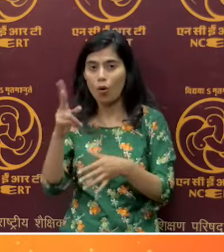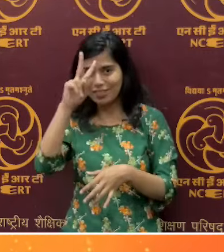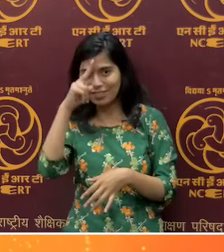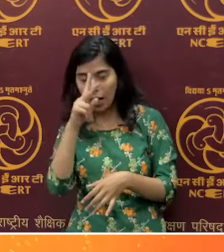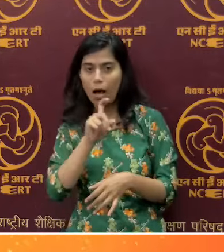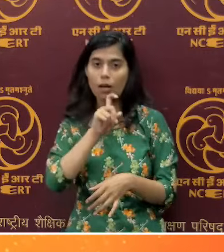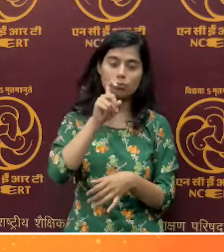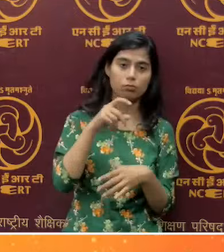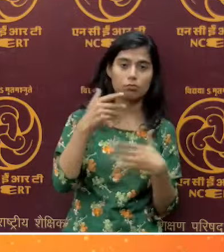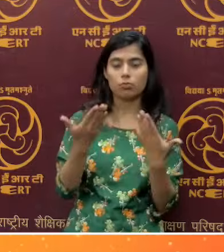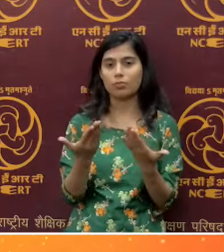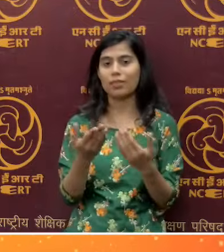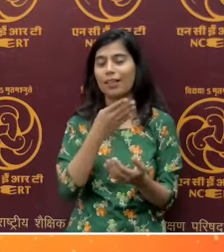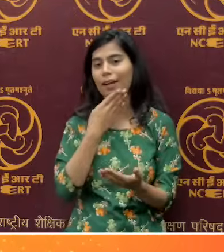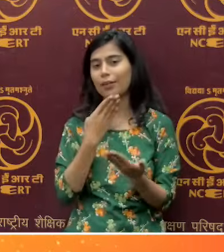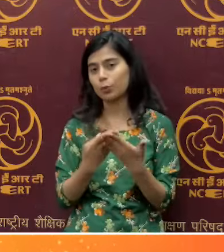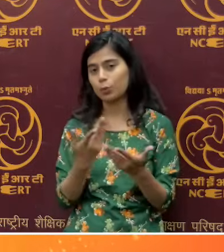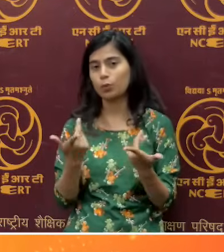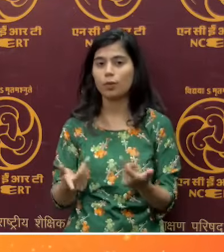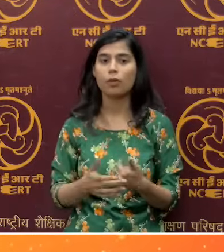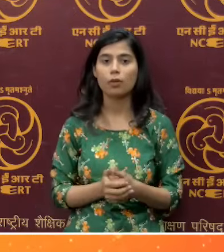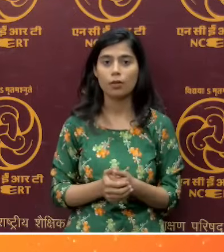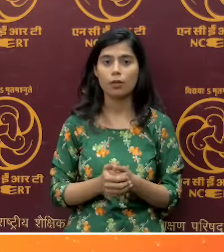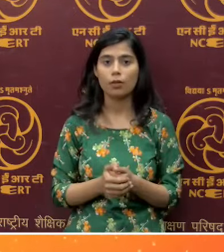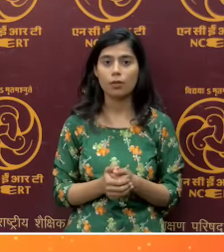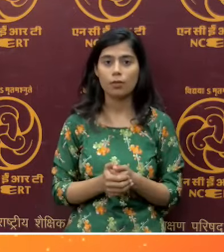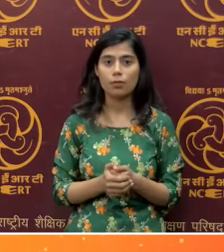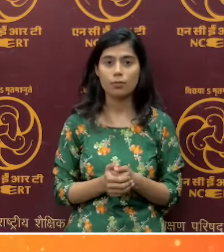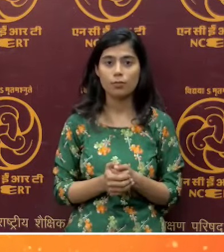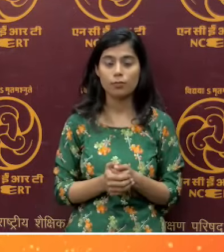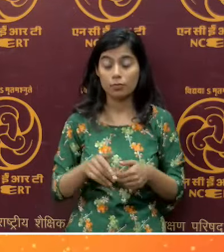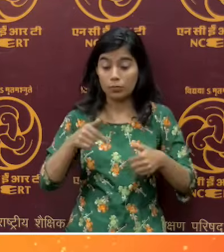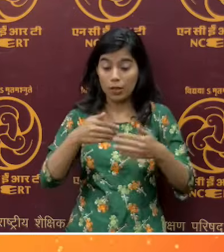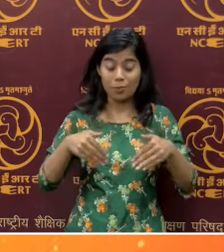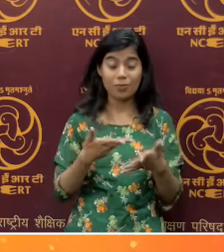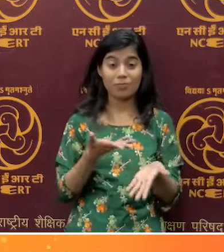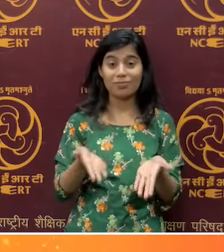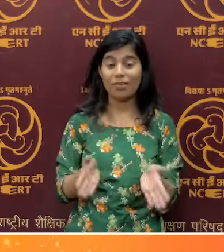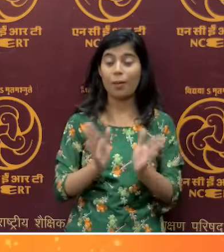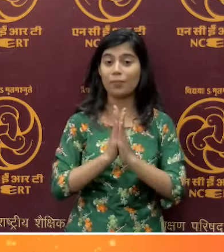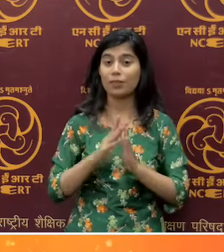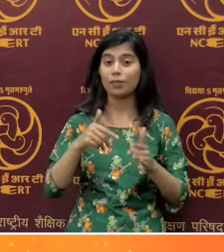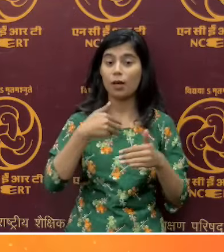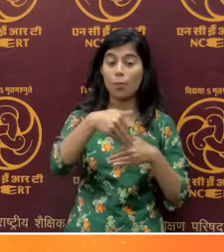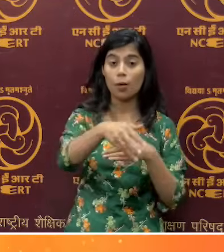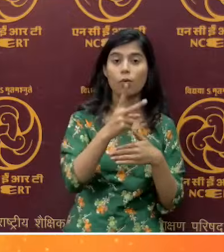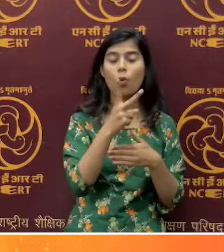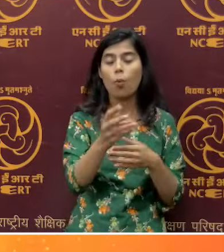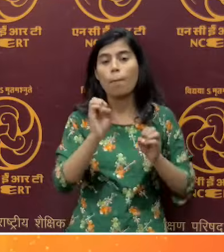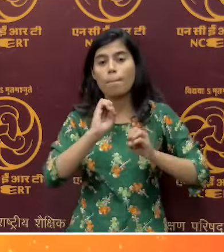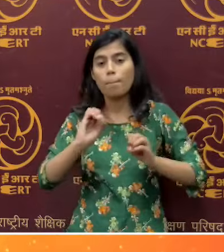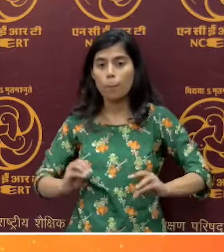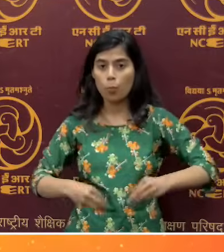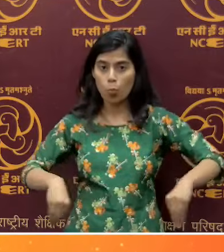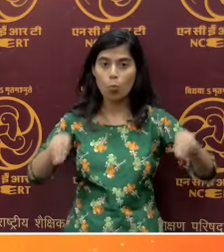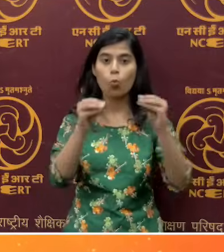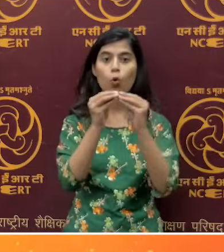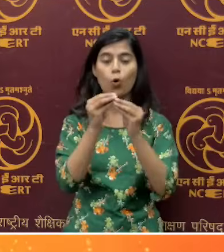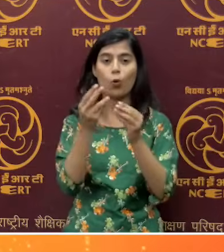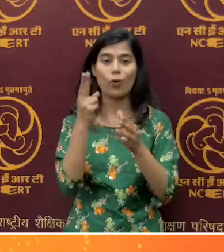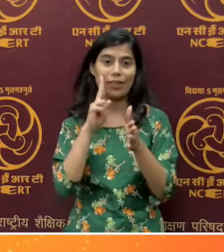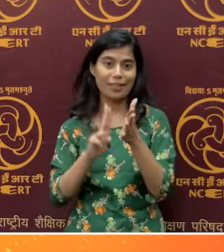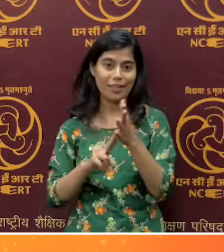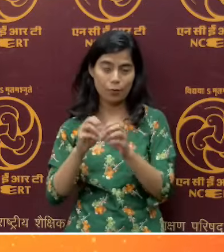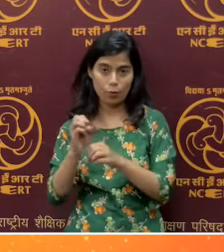you so much. And now finally giving it a closure, let me move forward with some more information. And very quickly, let me tell you